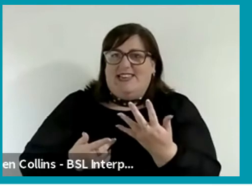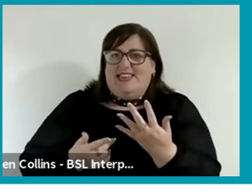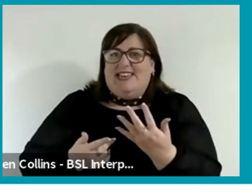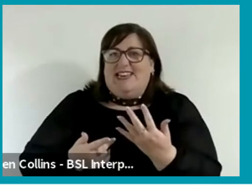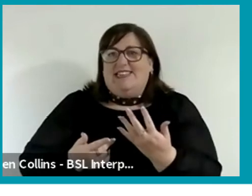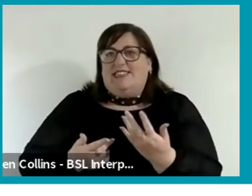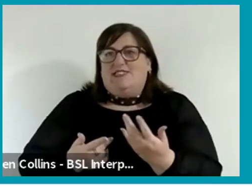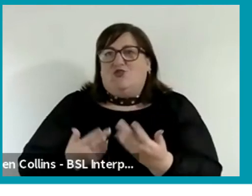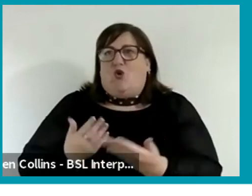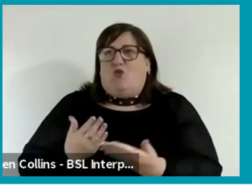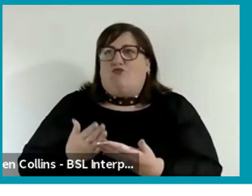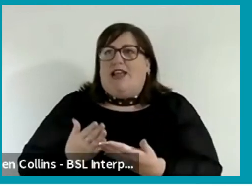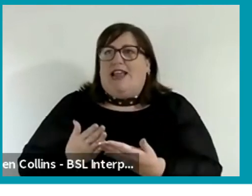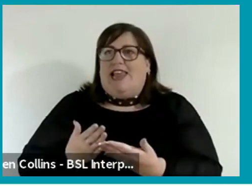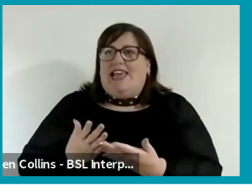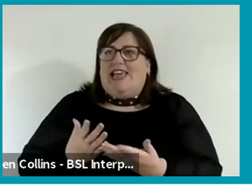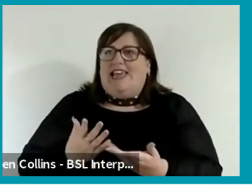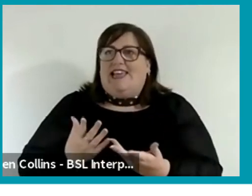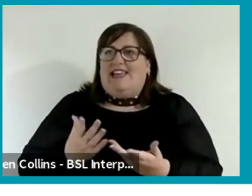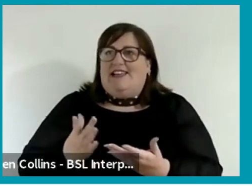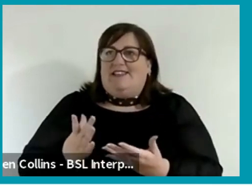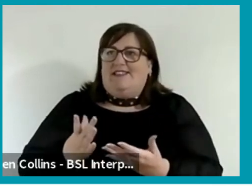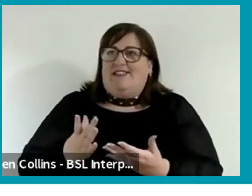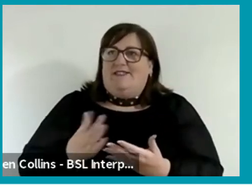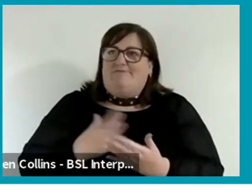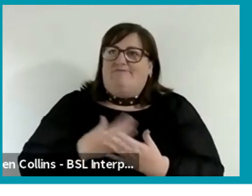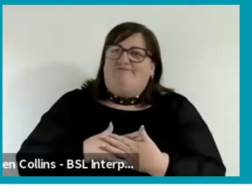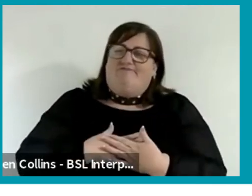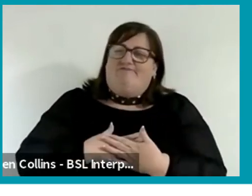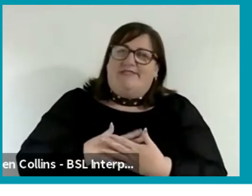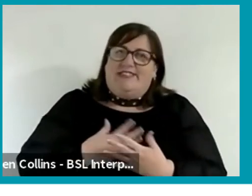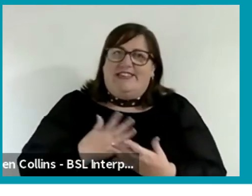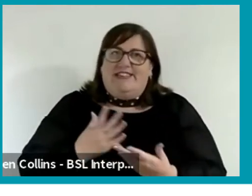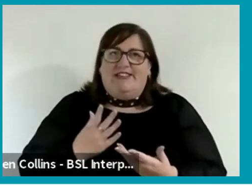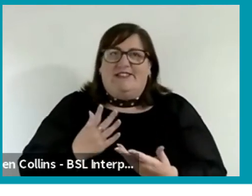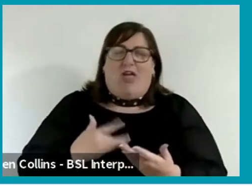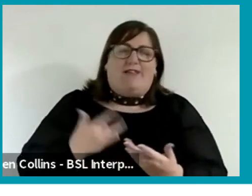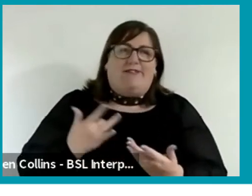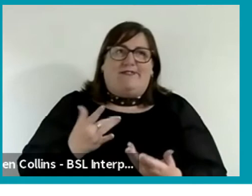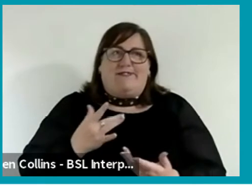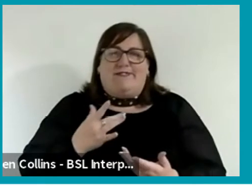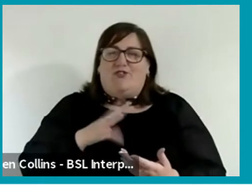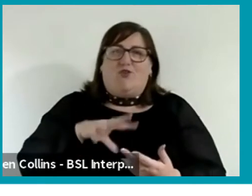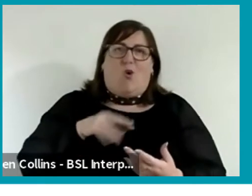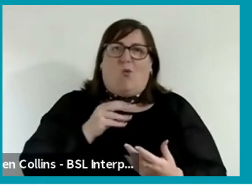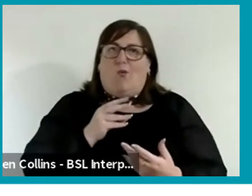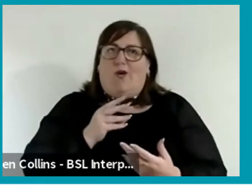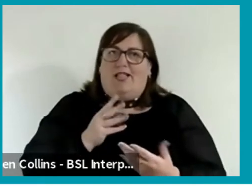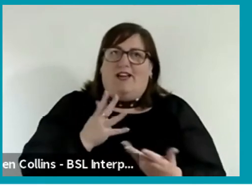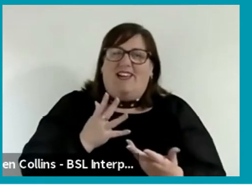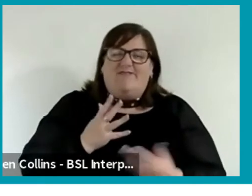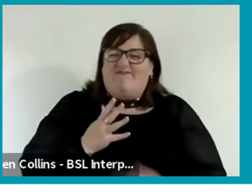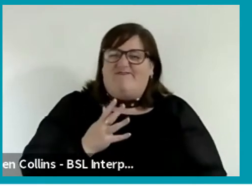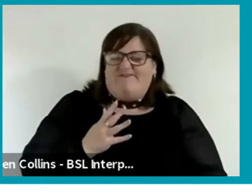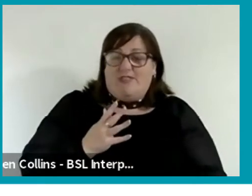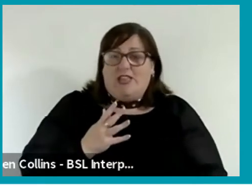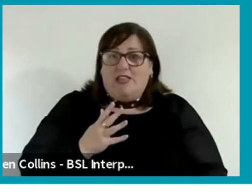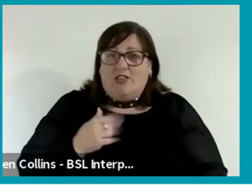soul, but there was a big need for us to do better. We were always doing things for charity, but